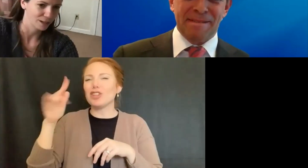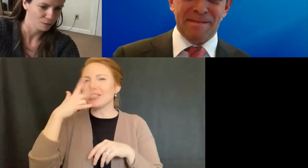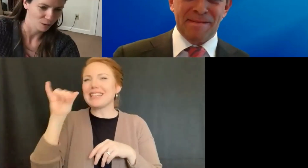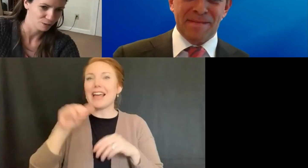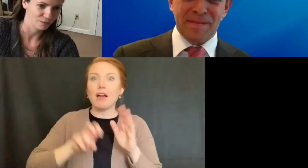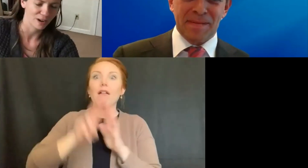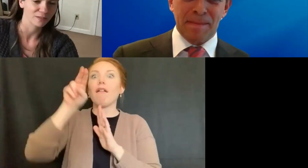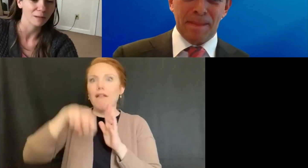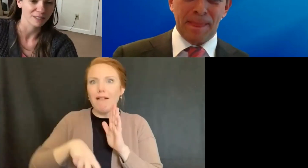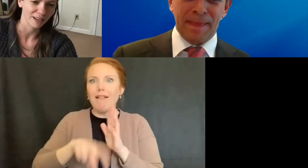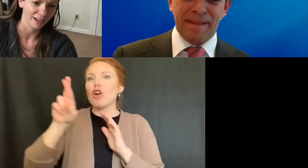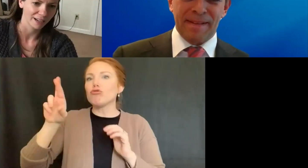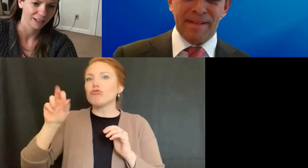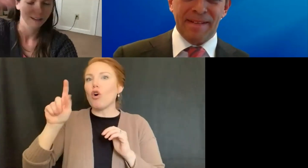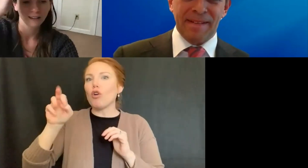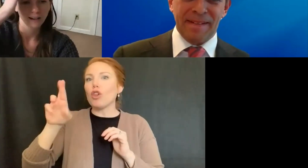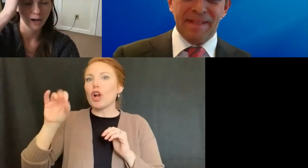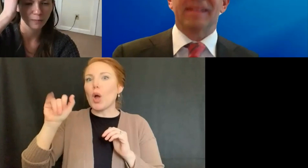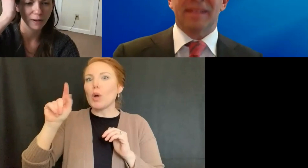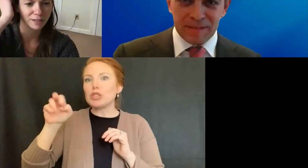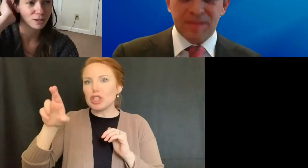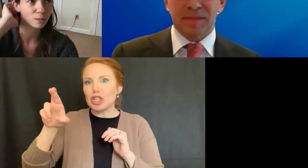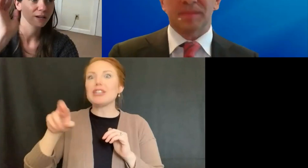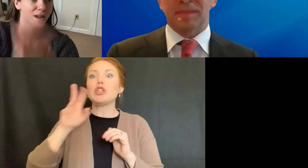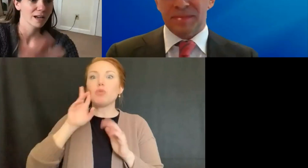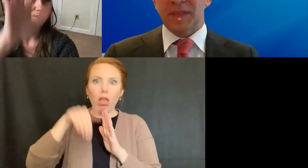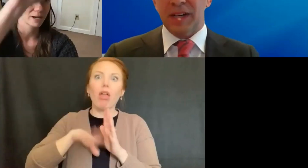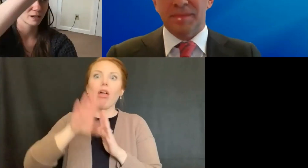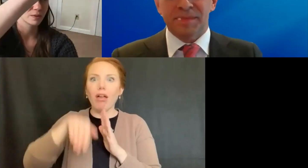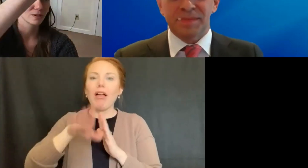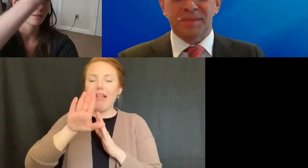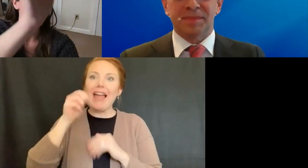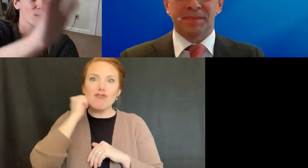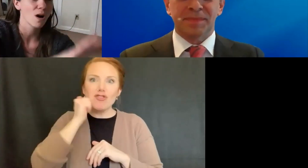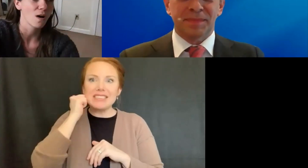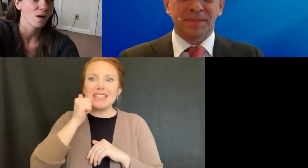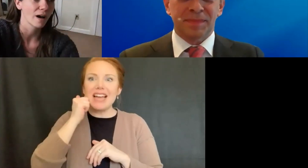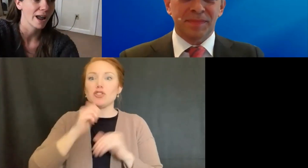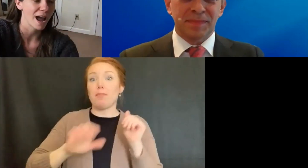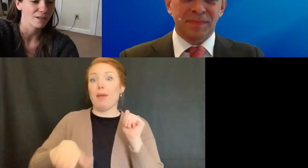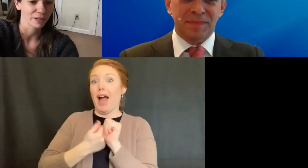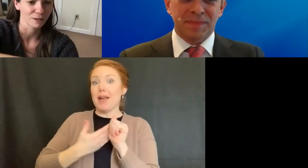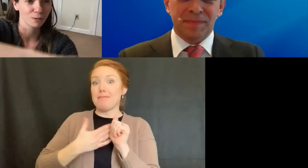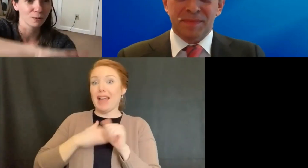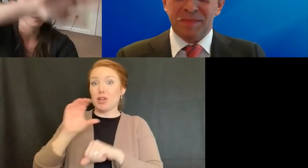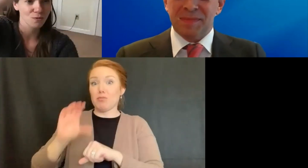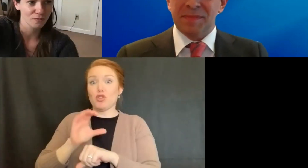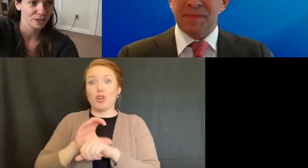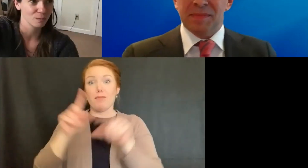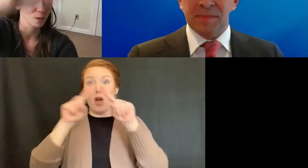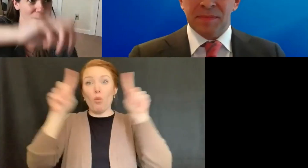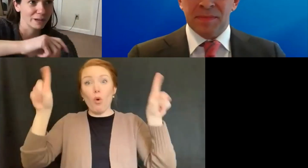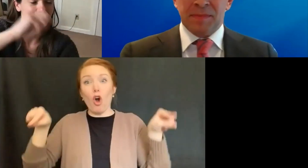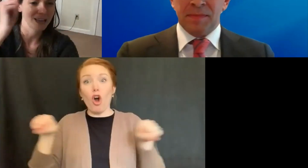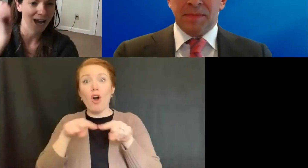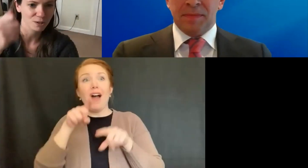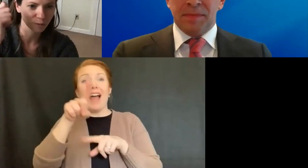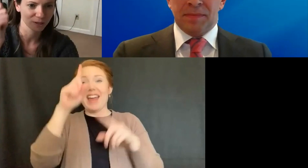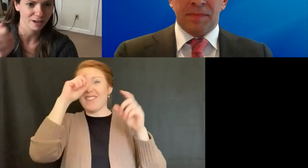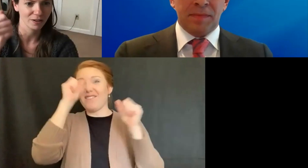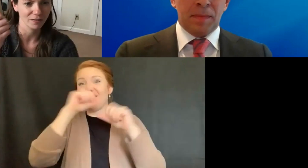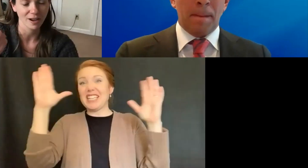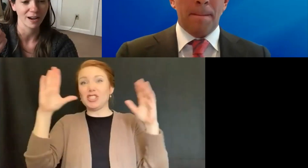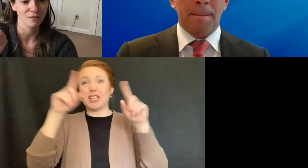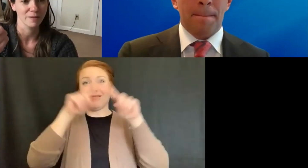up and down the roller coaster 5 times a day. And so behind my computer on my wall, I have like an old school vision board, meaning it's